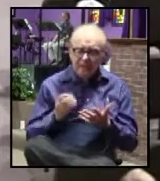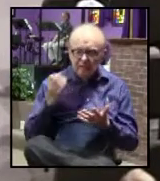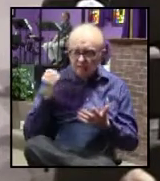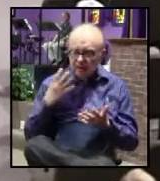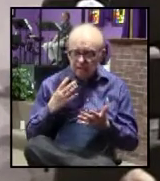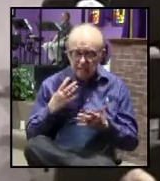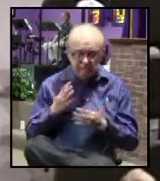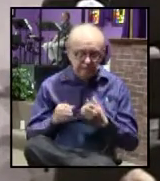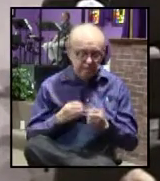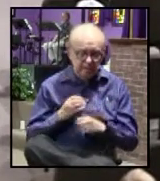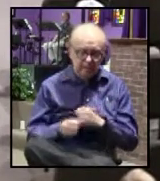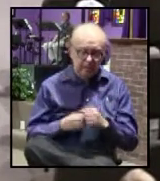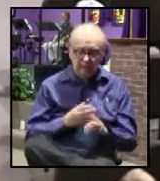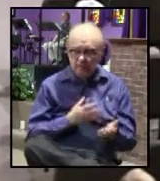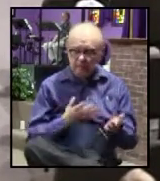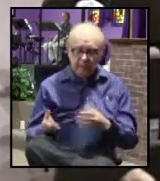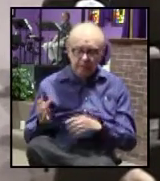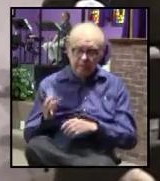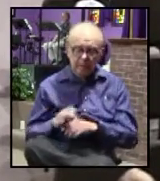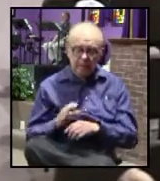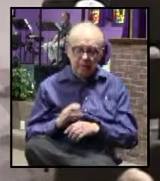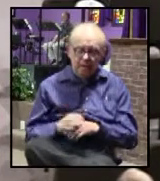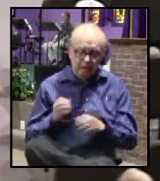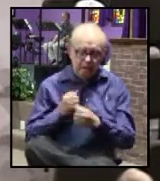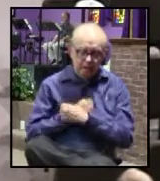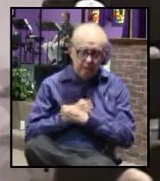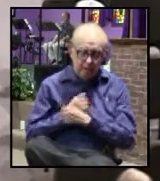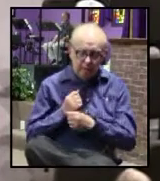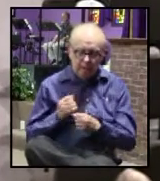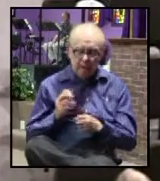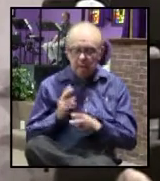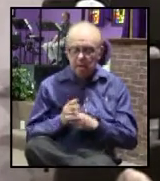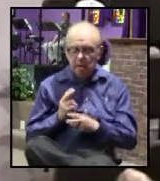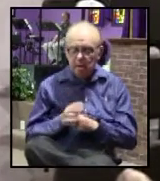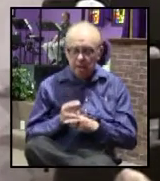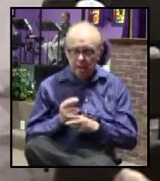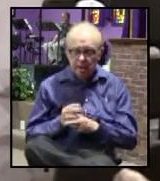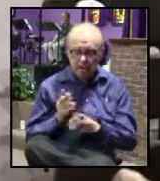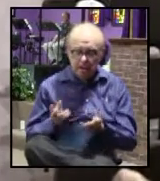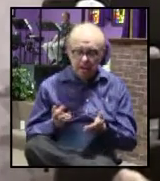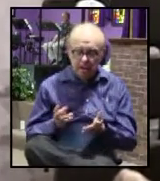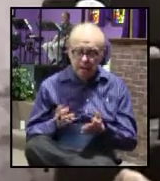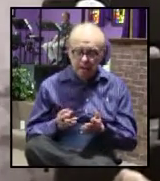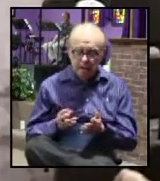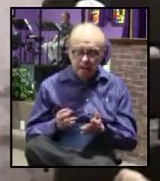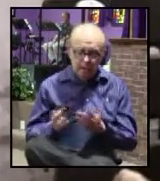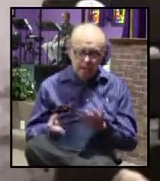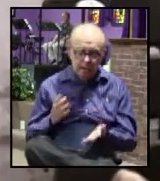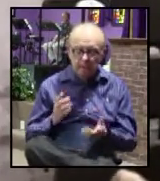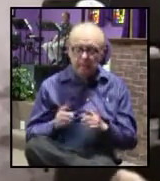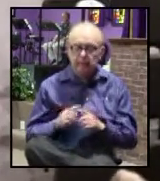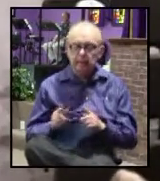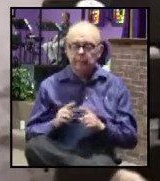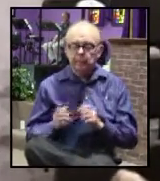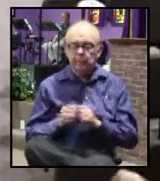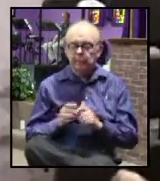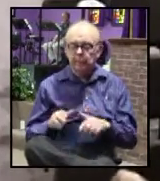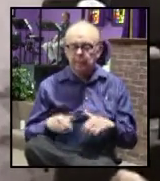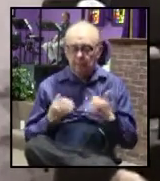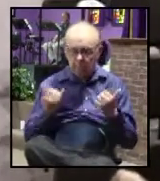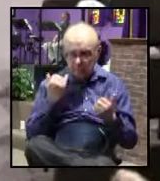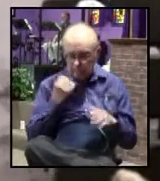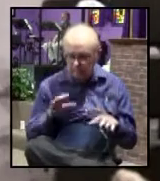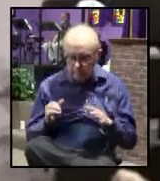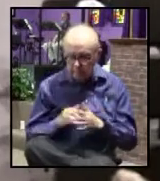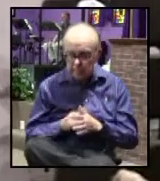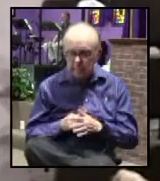in years, and to bring him here and to hug them, and love them, and care for them, and take their parents and talk to them, and make a difference in their lives. Because if